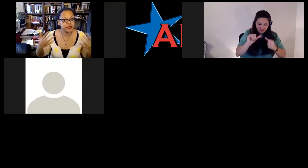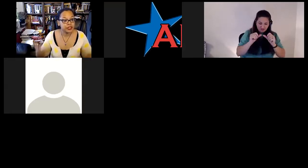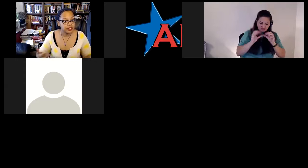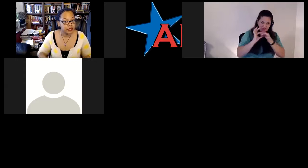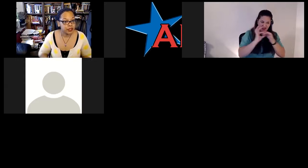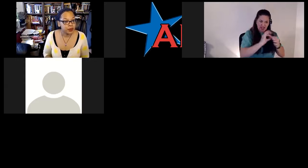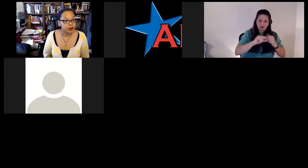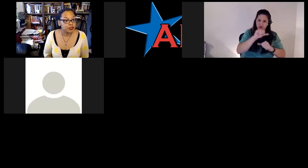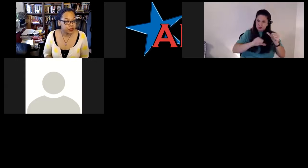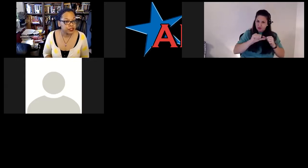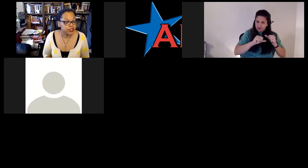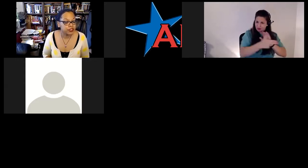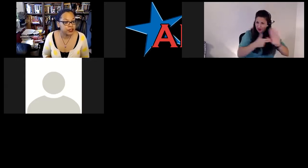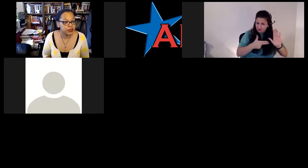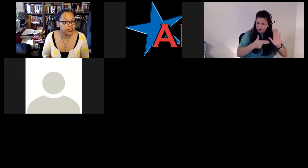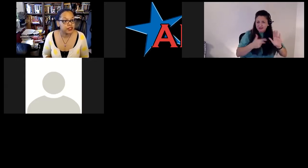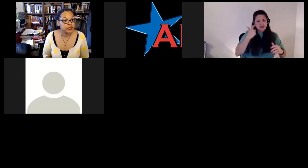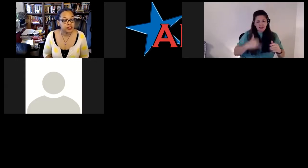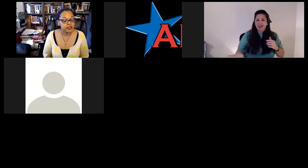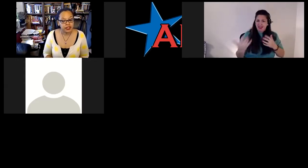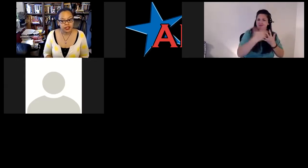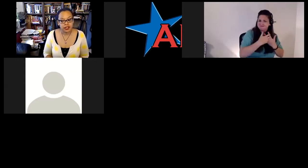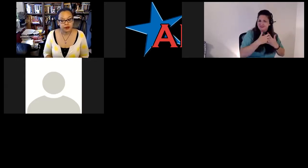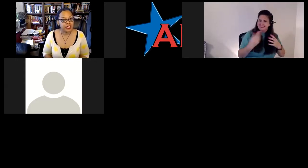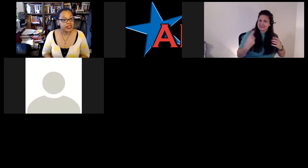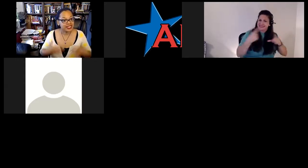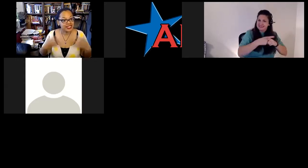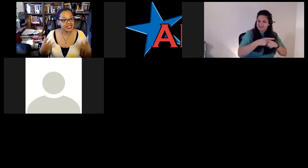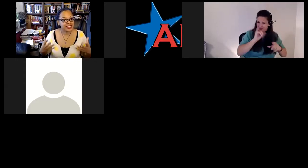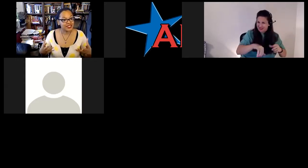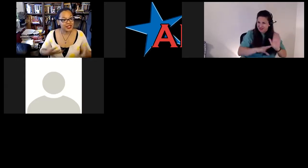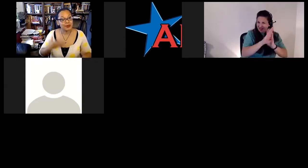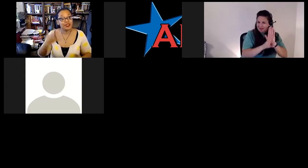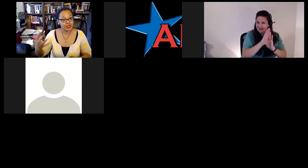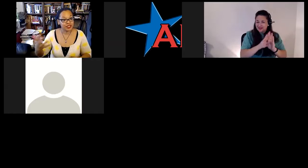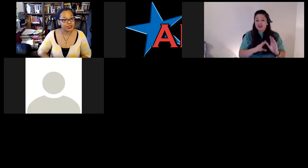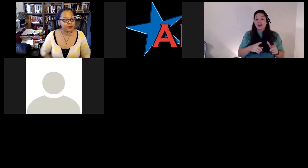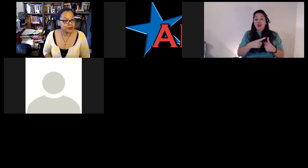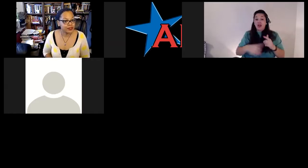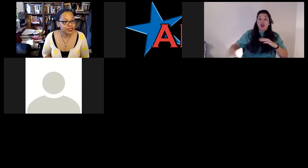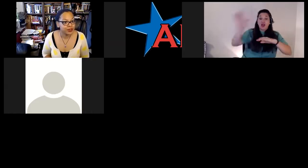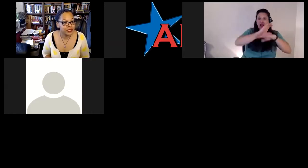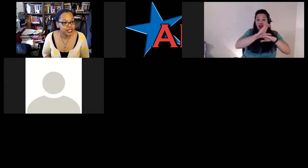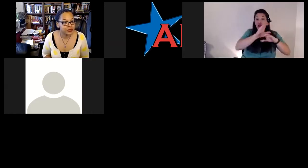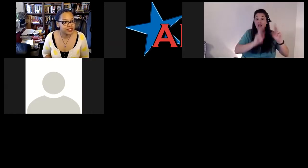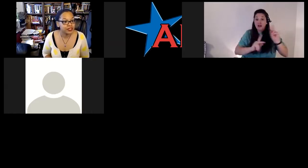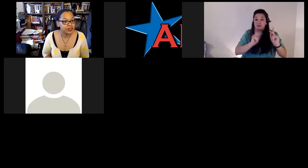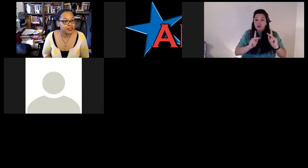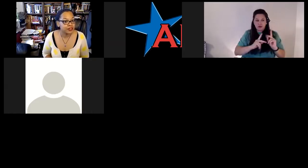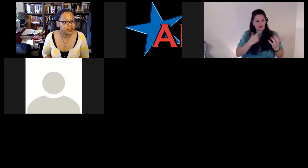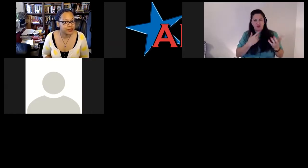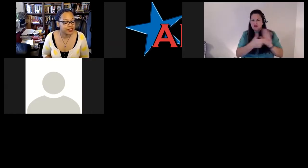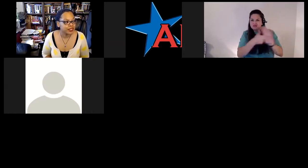to also interfere with that development. And to then pathologize people for going through a natural state of